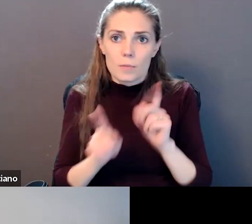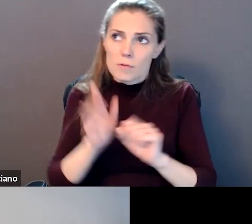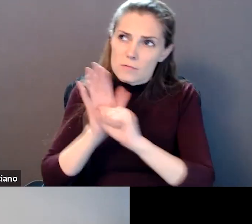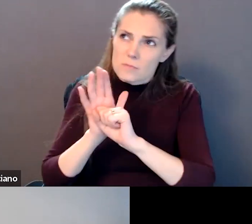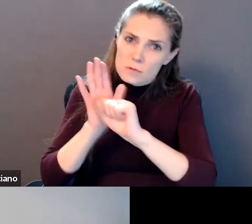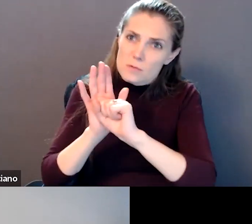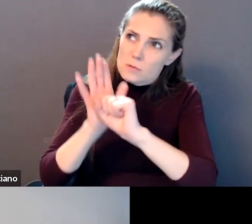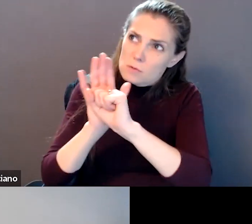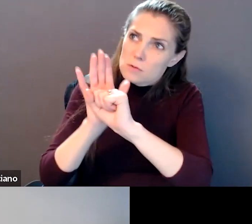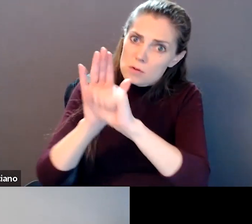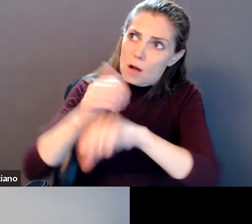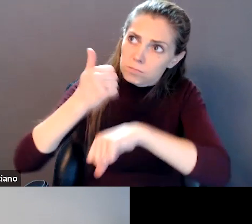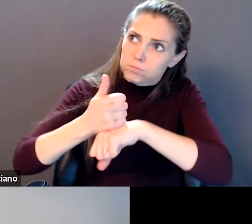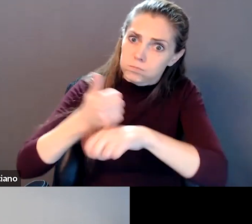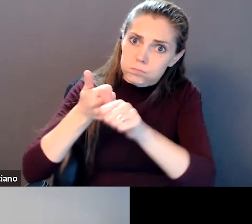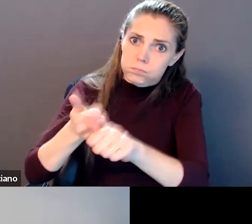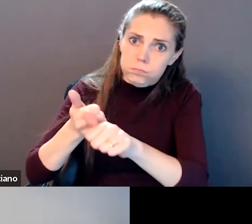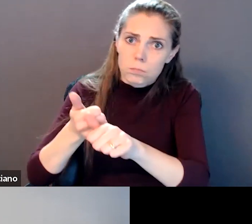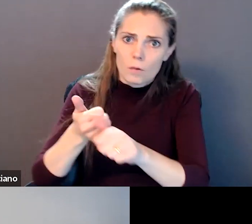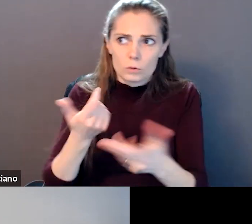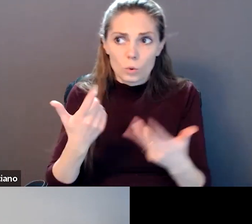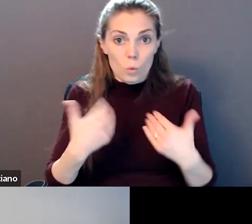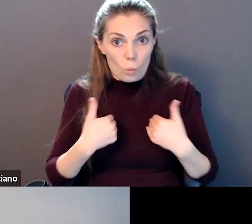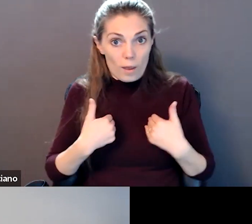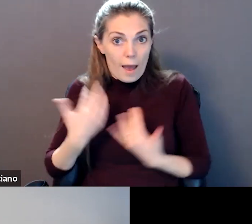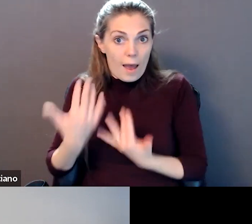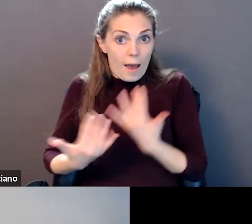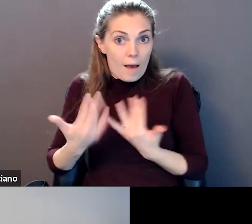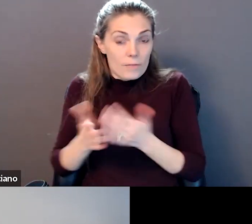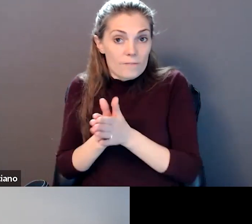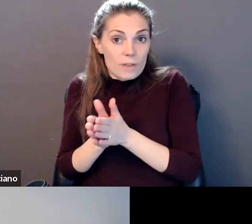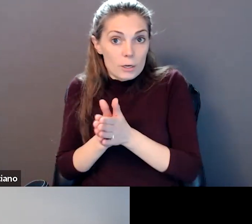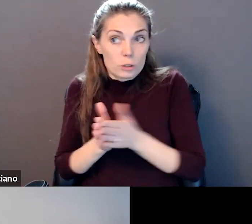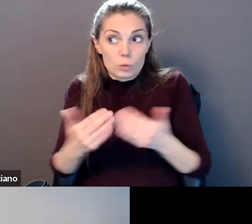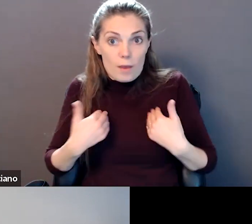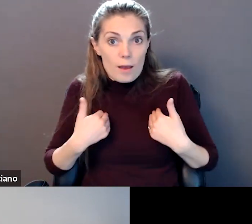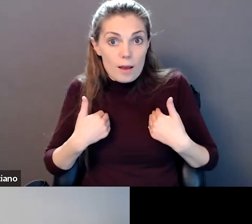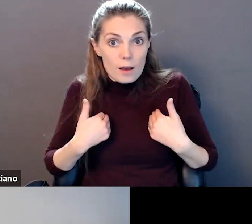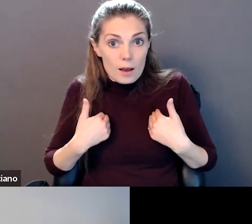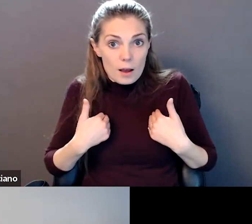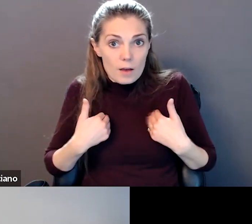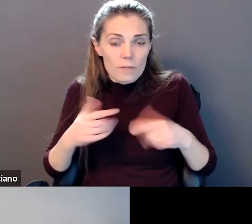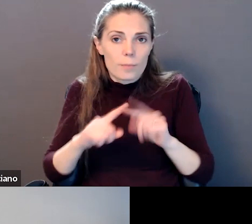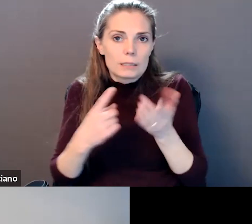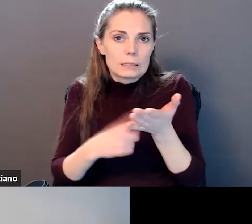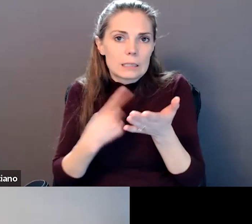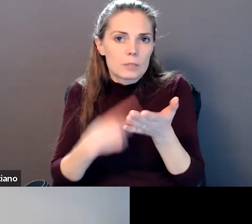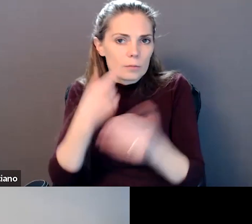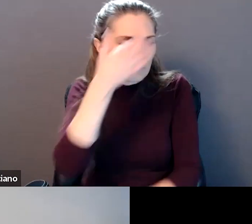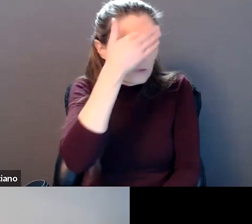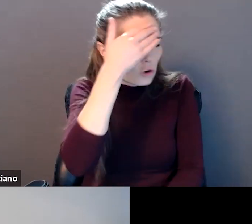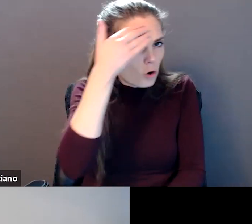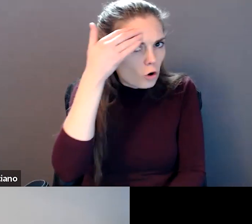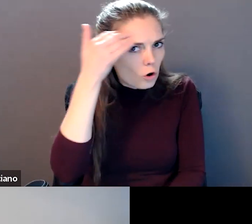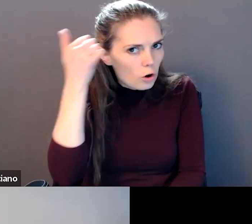not that we don't have those fires. We have them, but sometimes they're forgotten. So it takes all